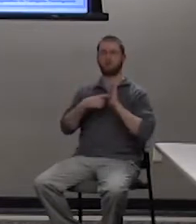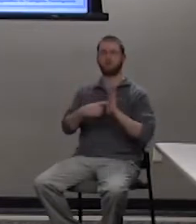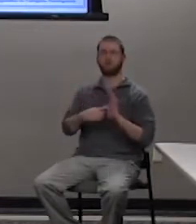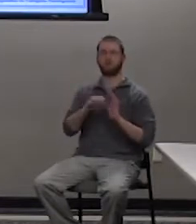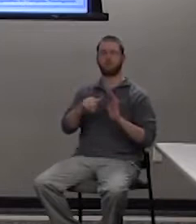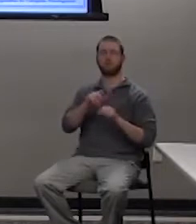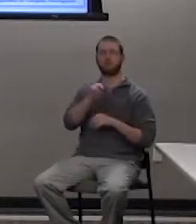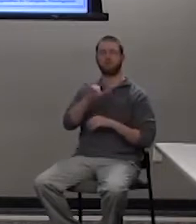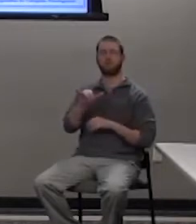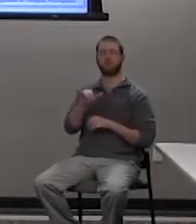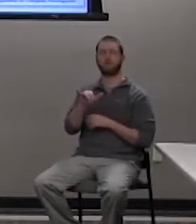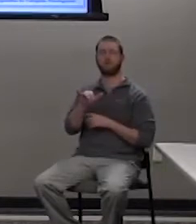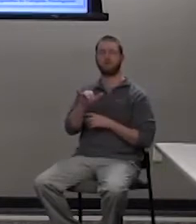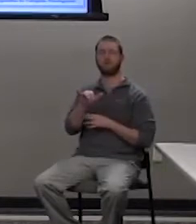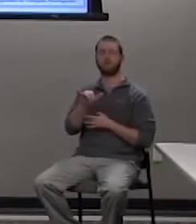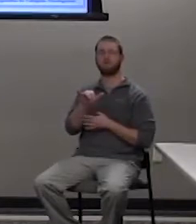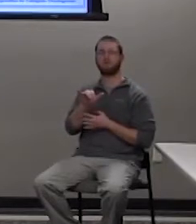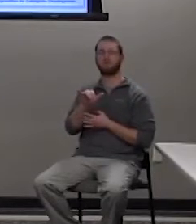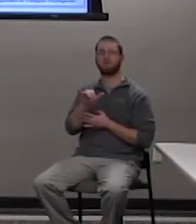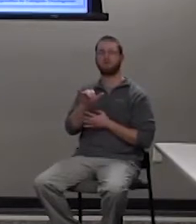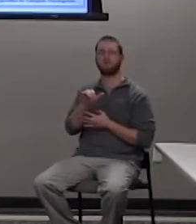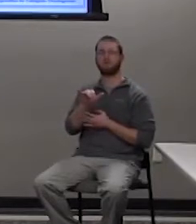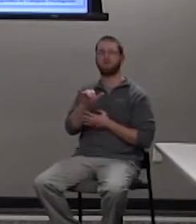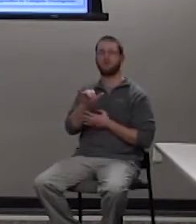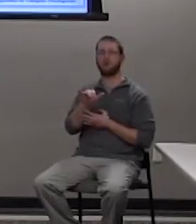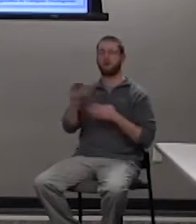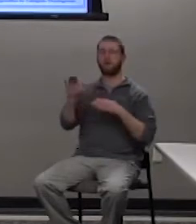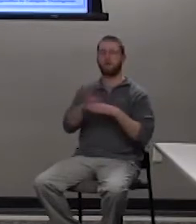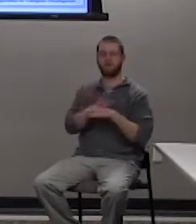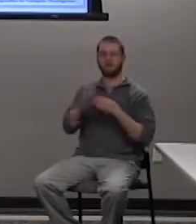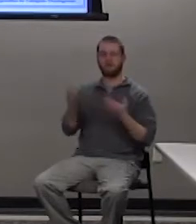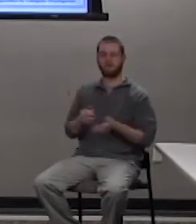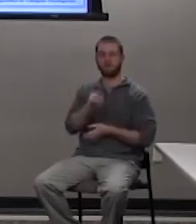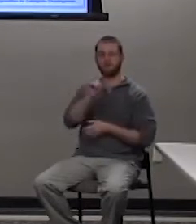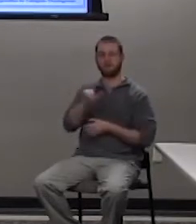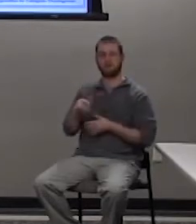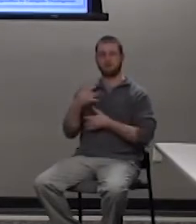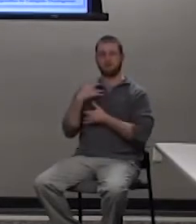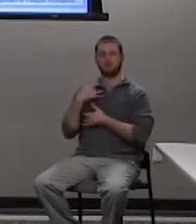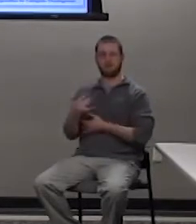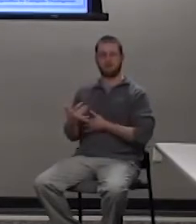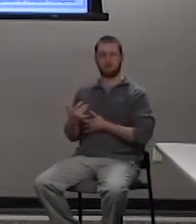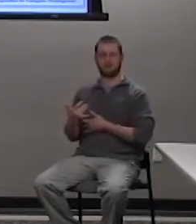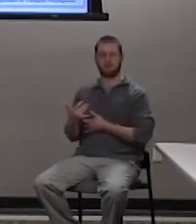that Kentucky is, the businesses in Kentucky tend to